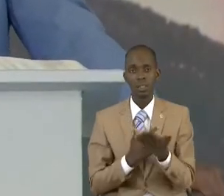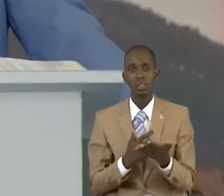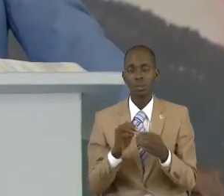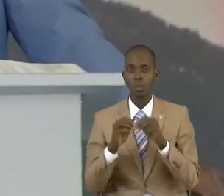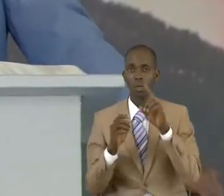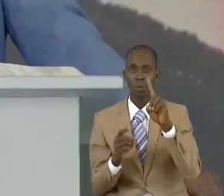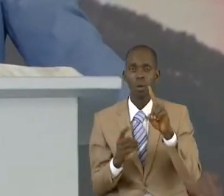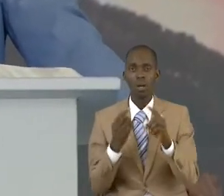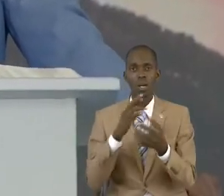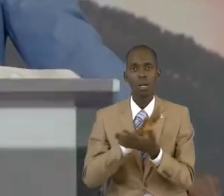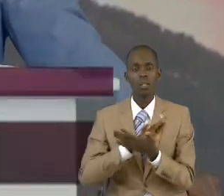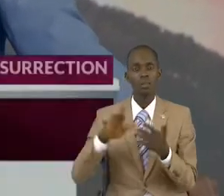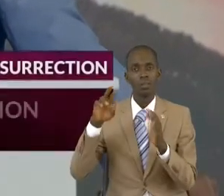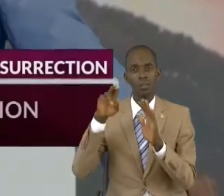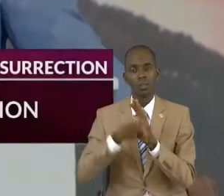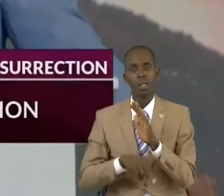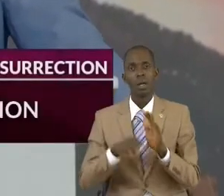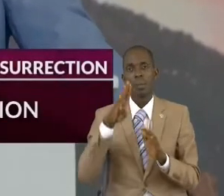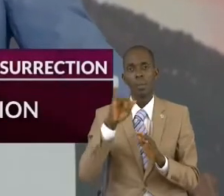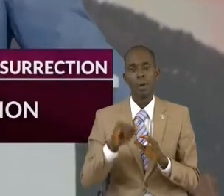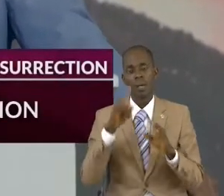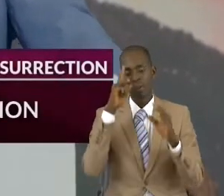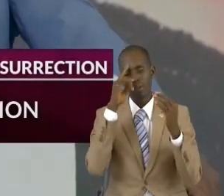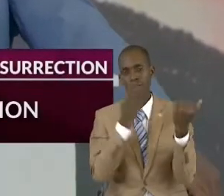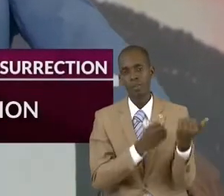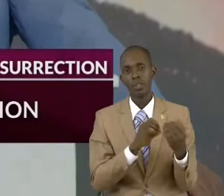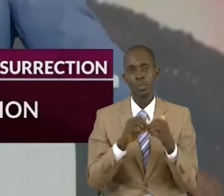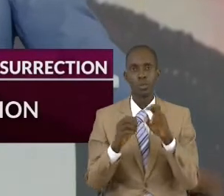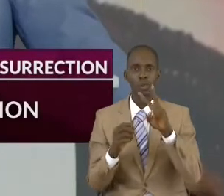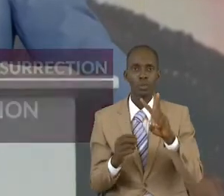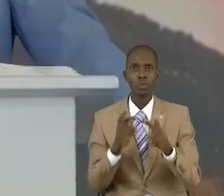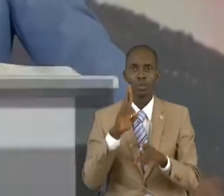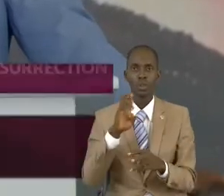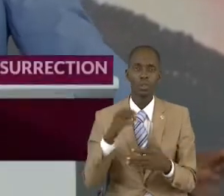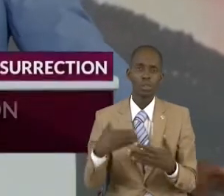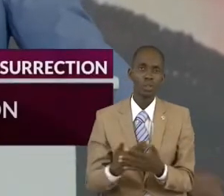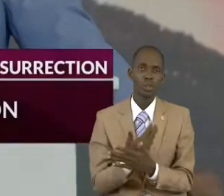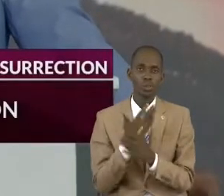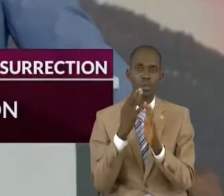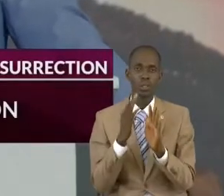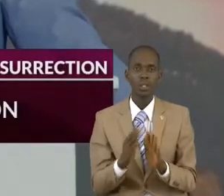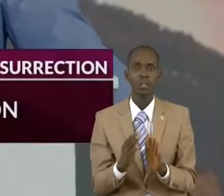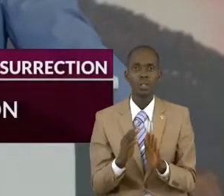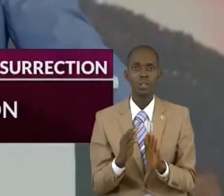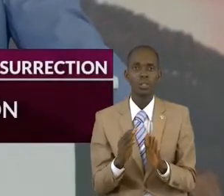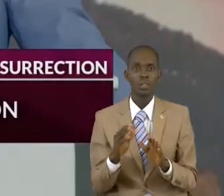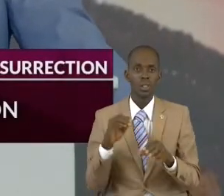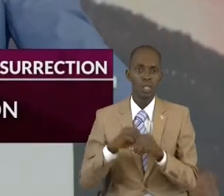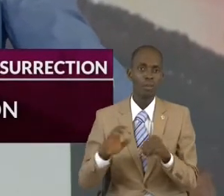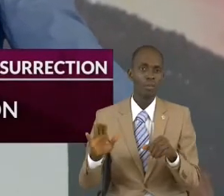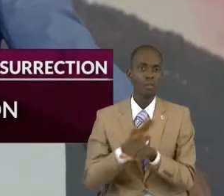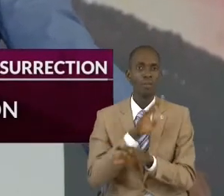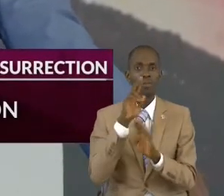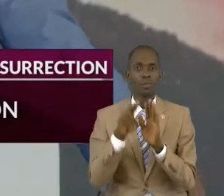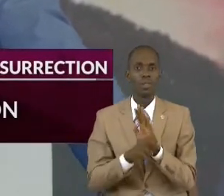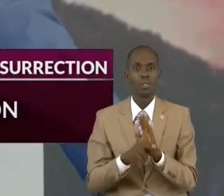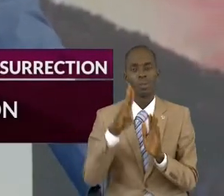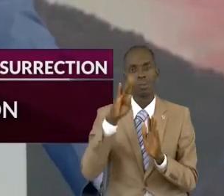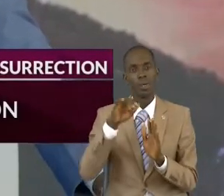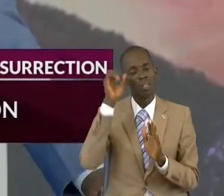faith. Number two, renewal in fullness. Number three,